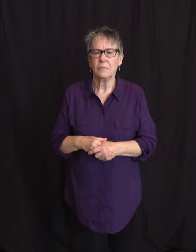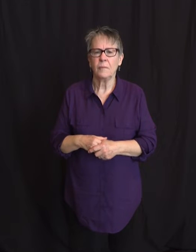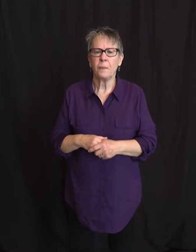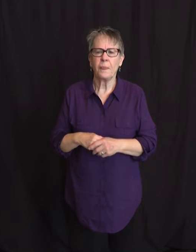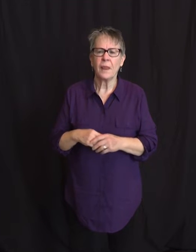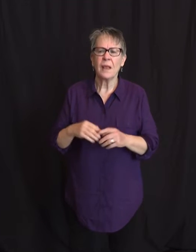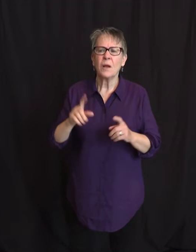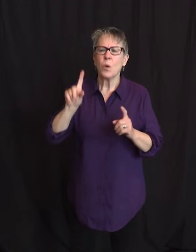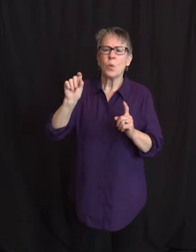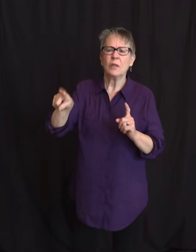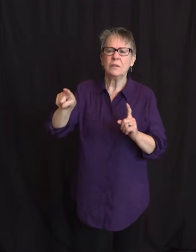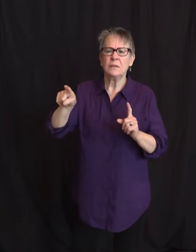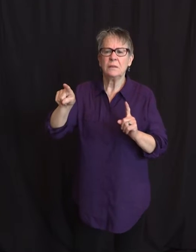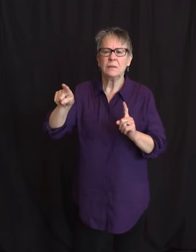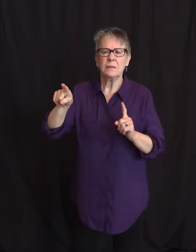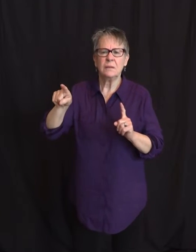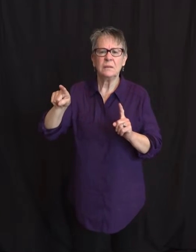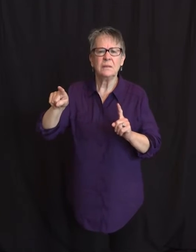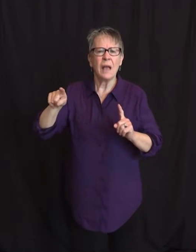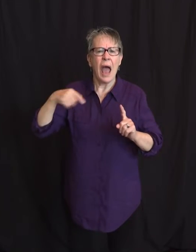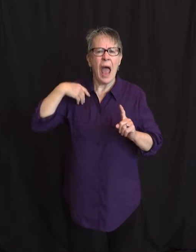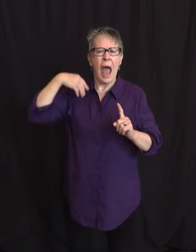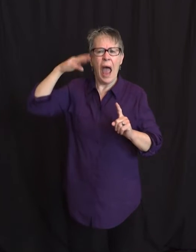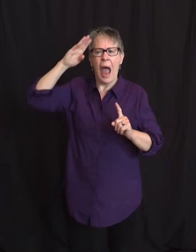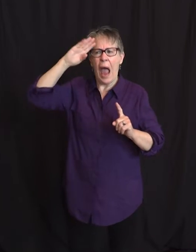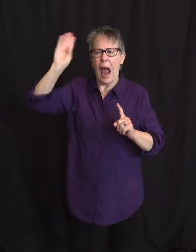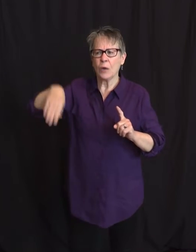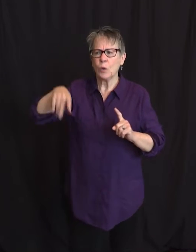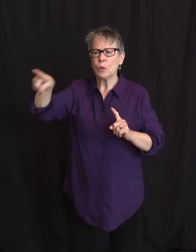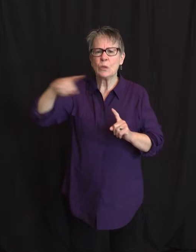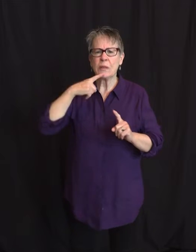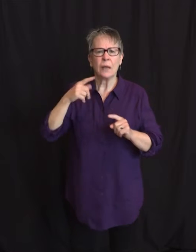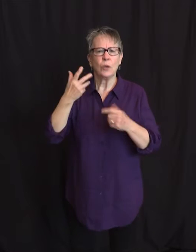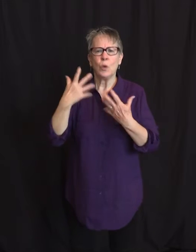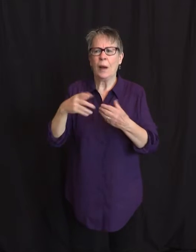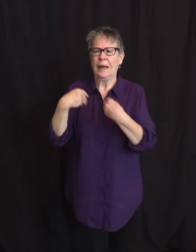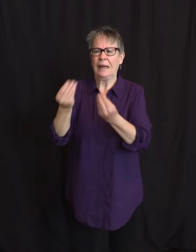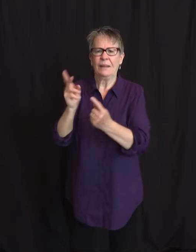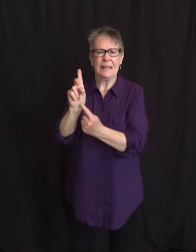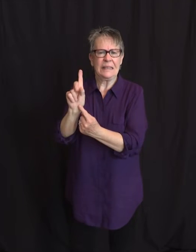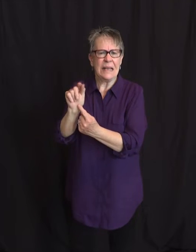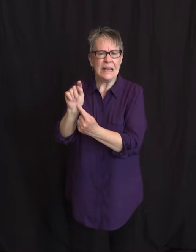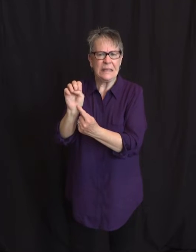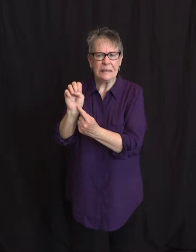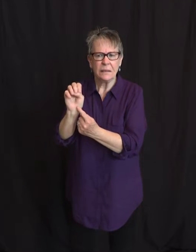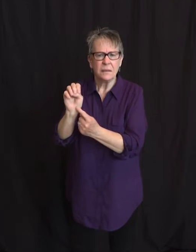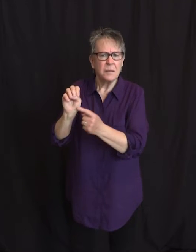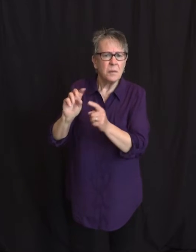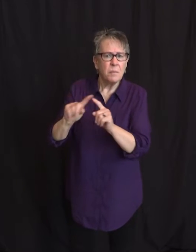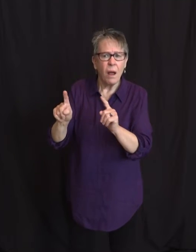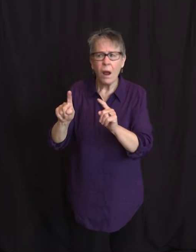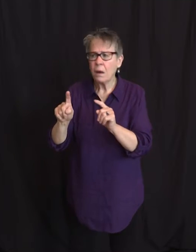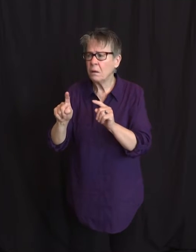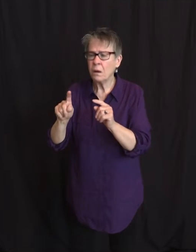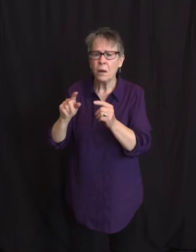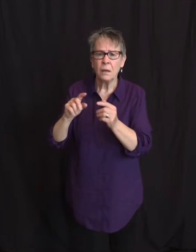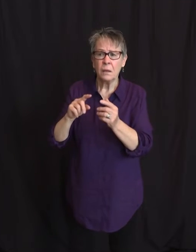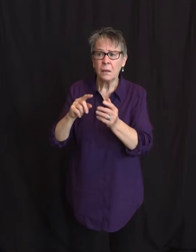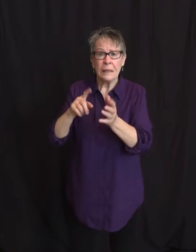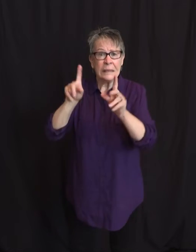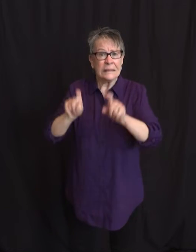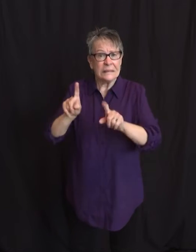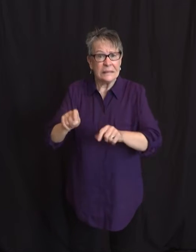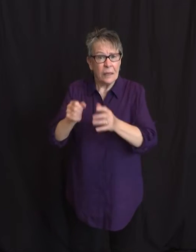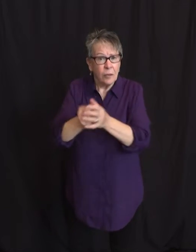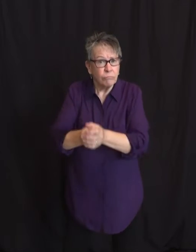by the end of May. It looks like some of those other measures that you implemented could take a couple of weeks or additional months. I'm just curious how you square that